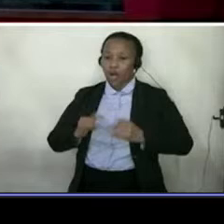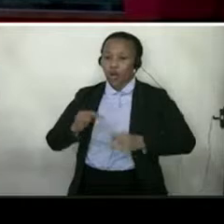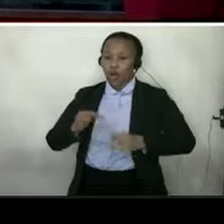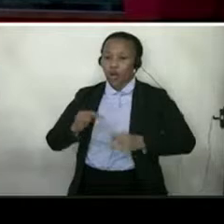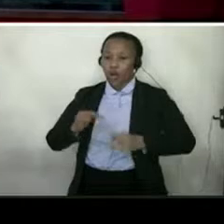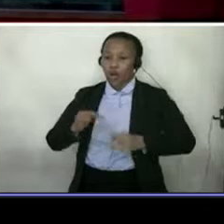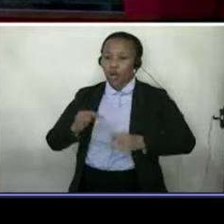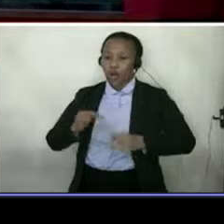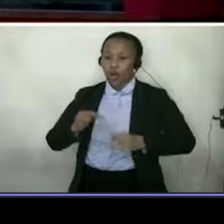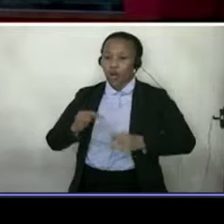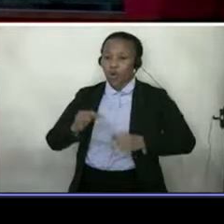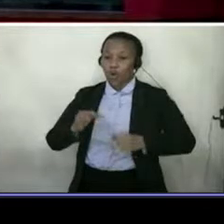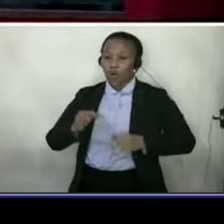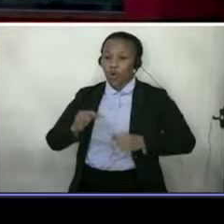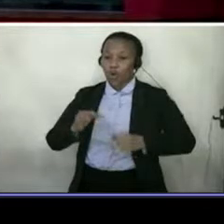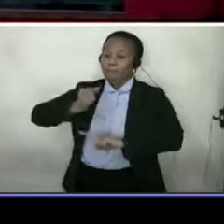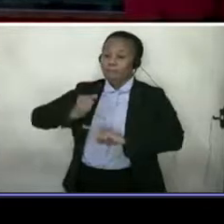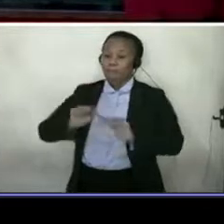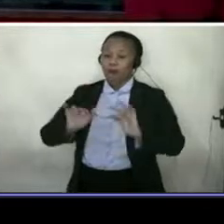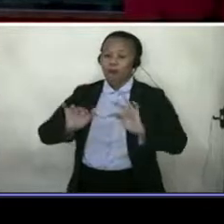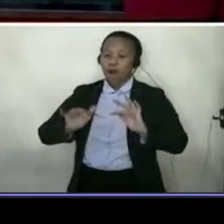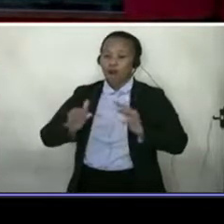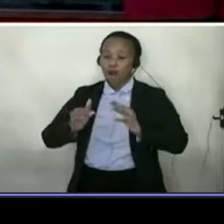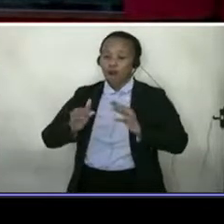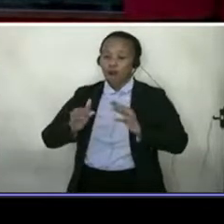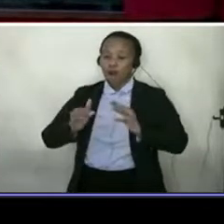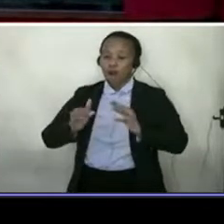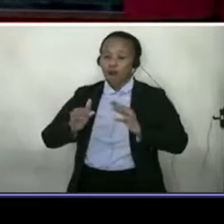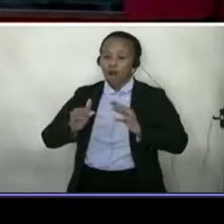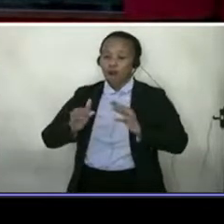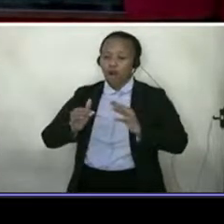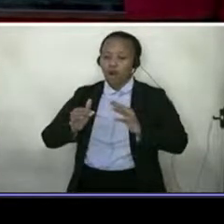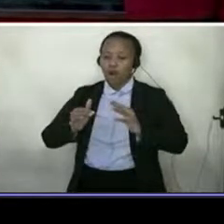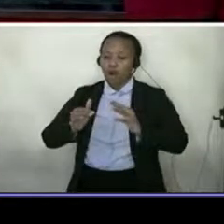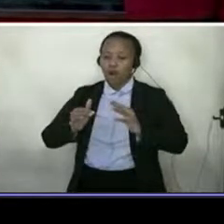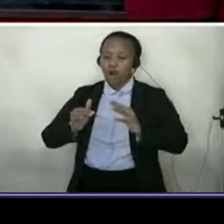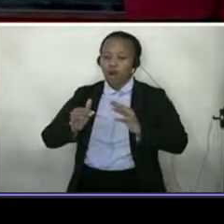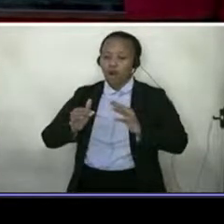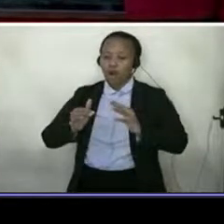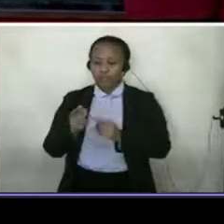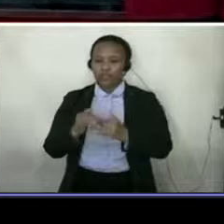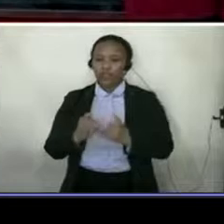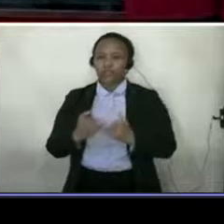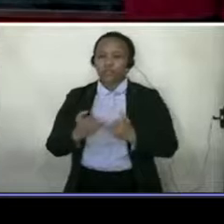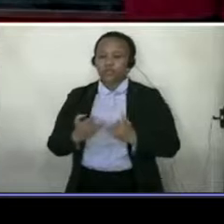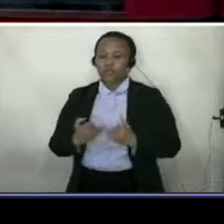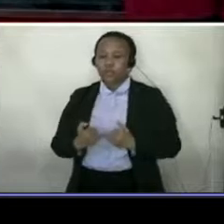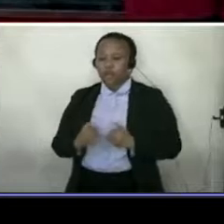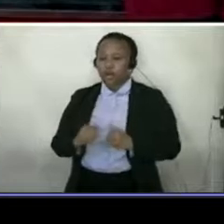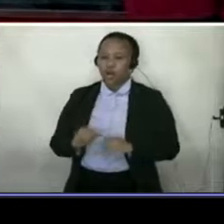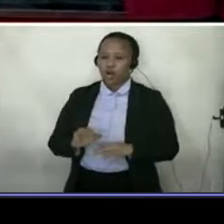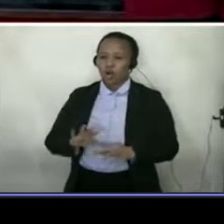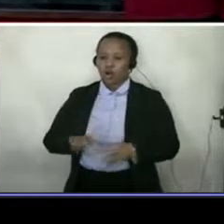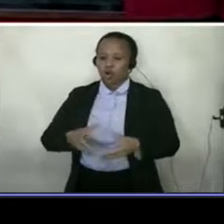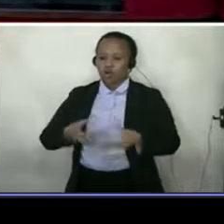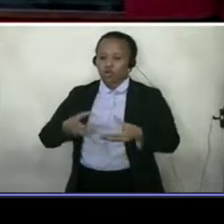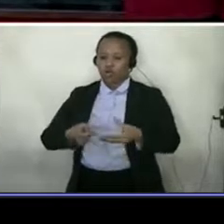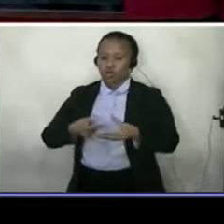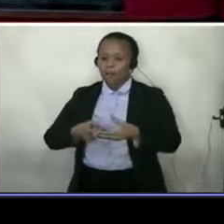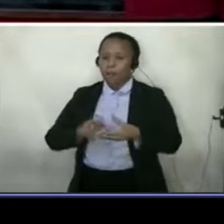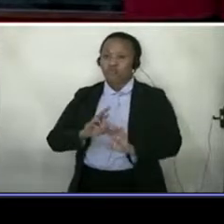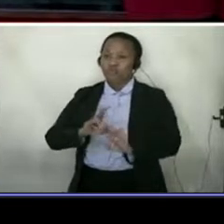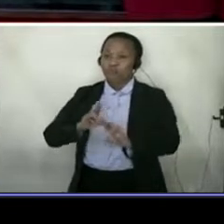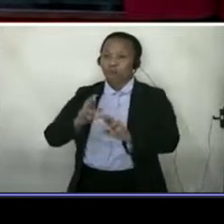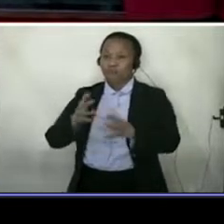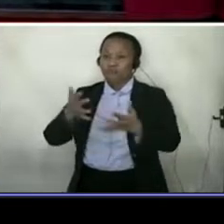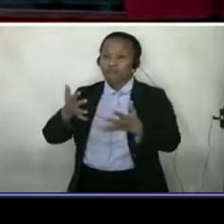will. I raise this principle, Speaker, when one considers the Scopa report tabled before the House